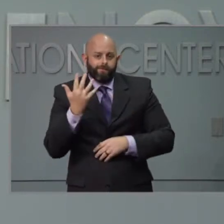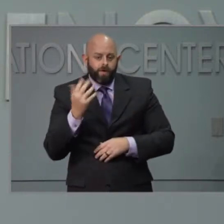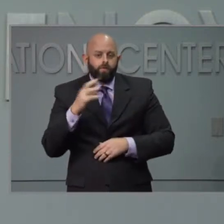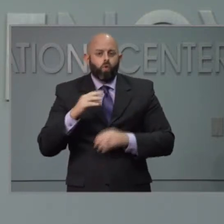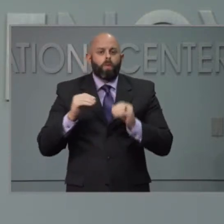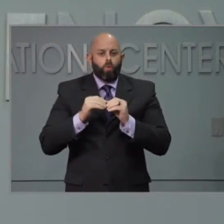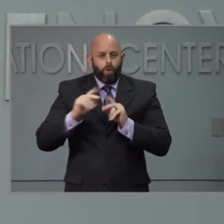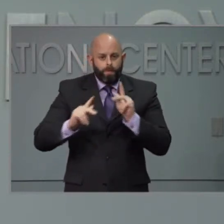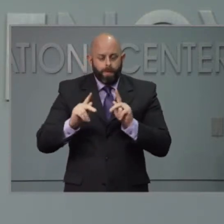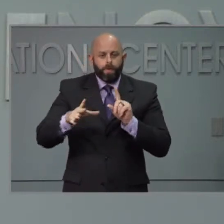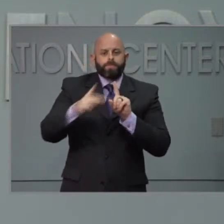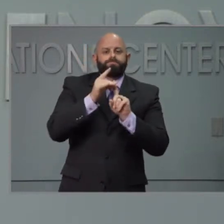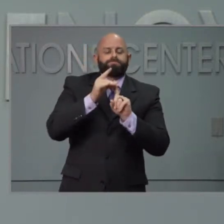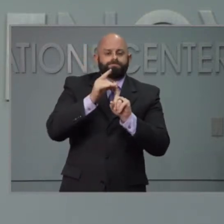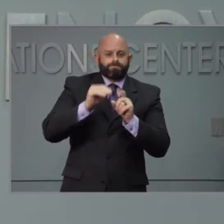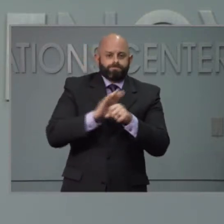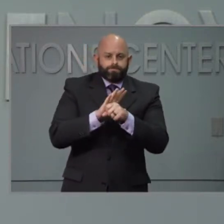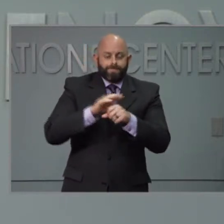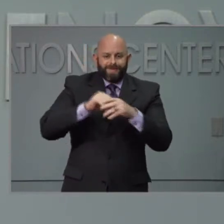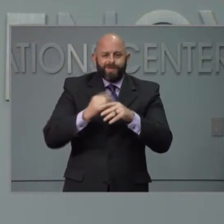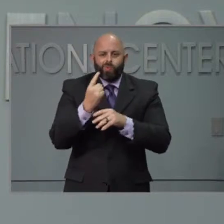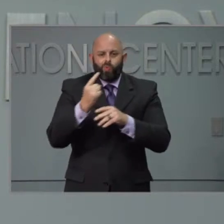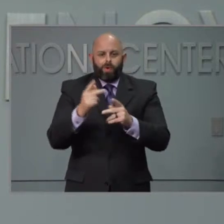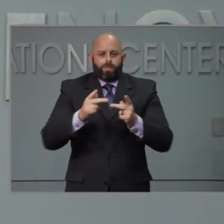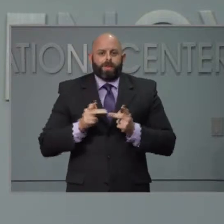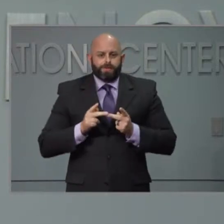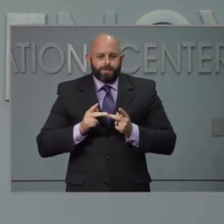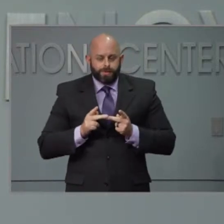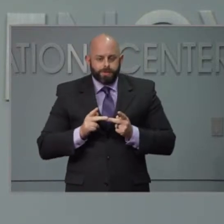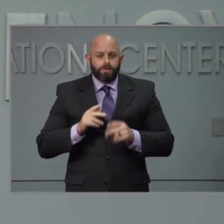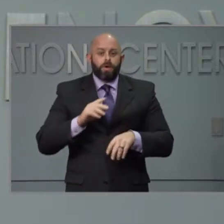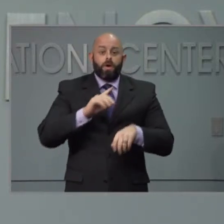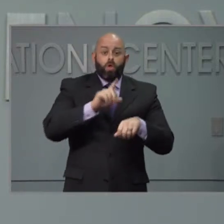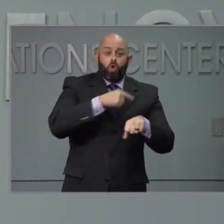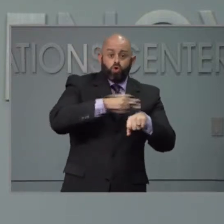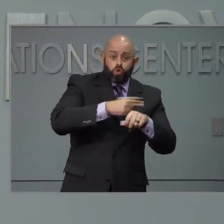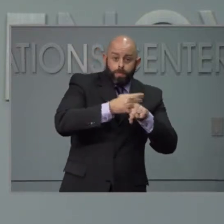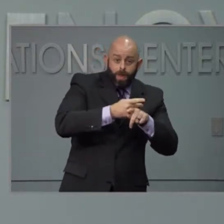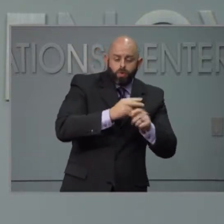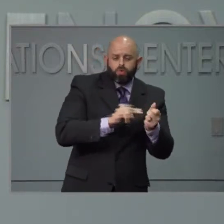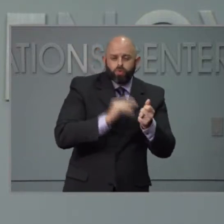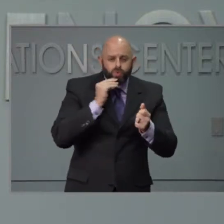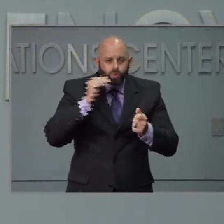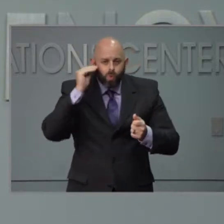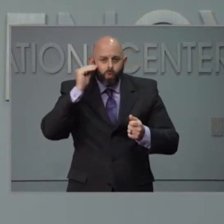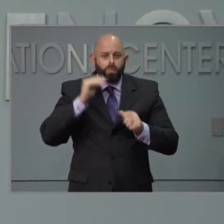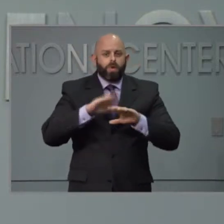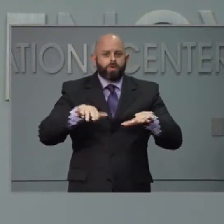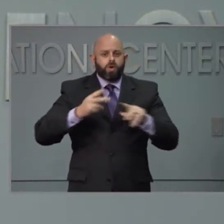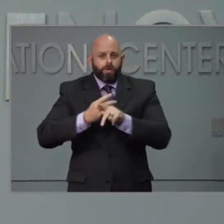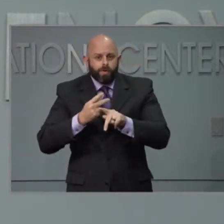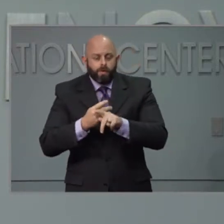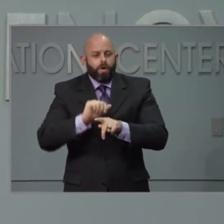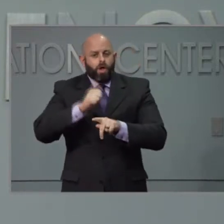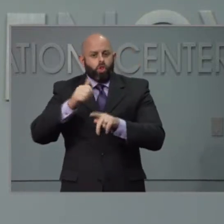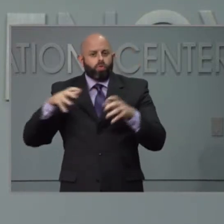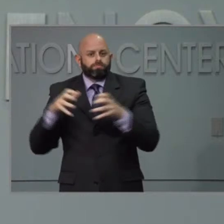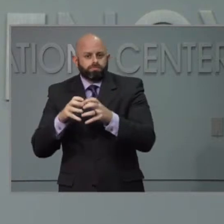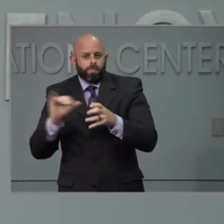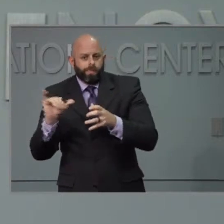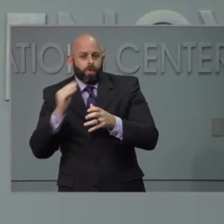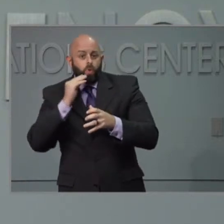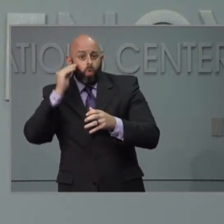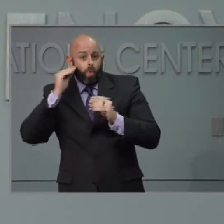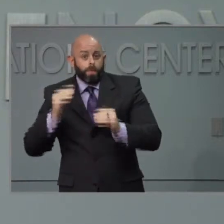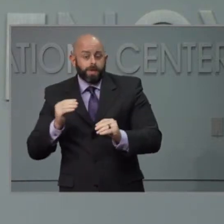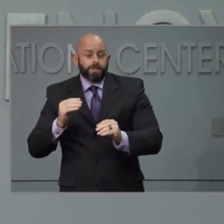a school, a child care setting, a long-term care setting, and another congregate living setting like a homeless shelter,